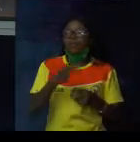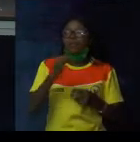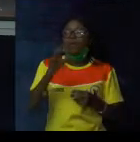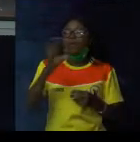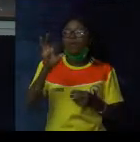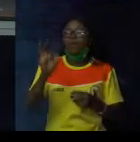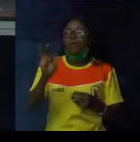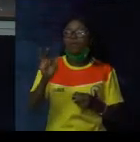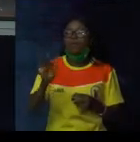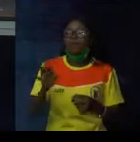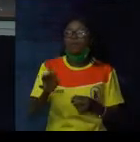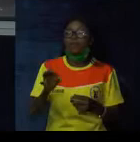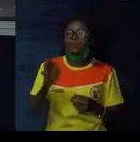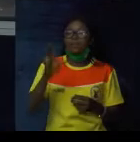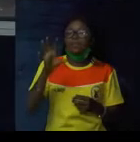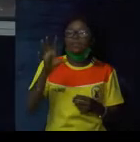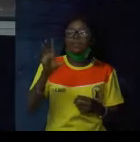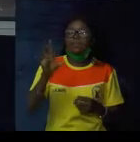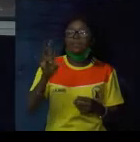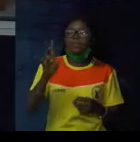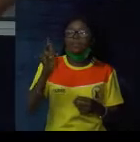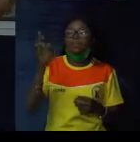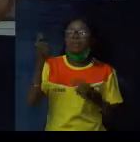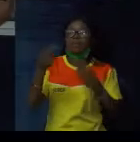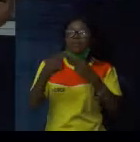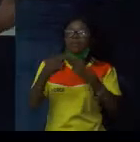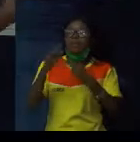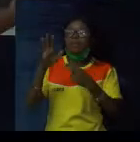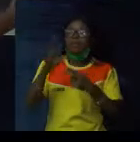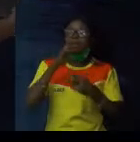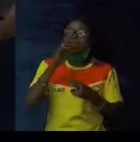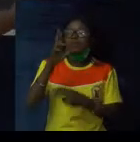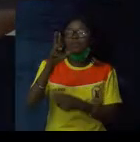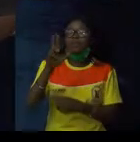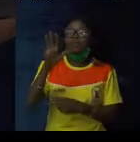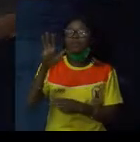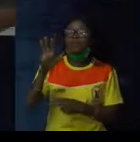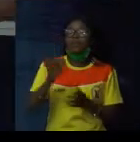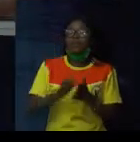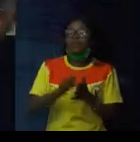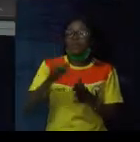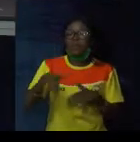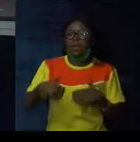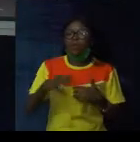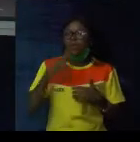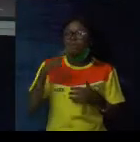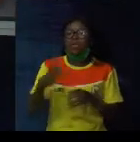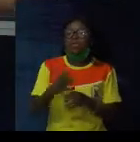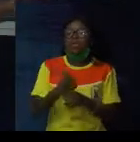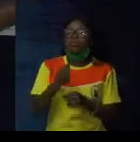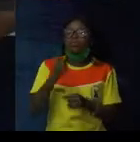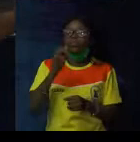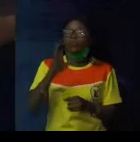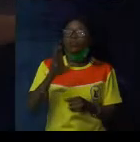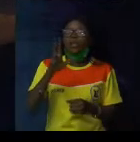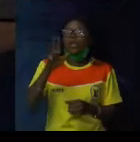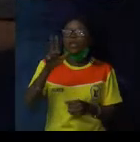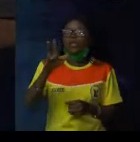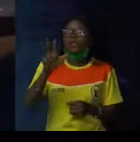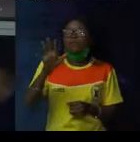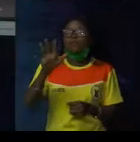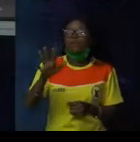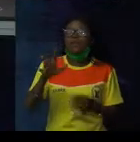1, 9 goes here 7. 7 times 5 is 35. That's how you get your 35